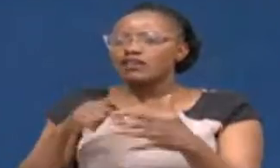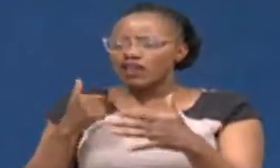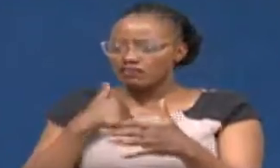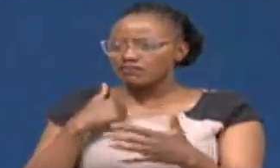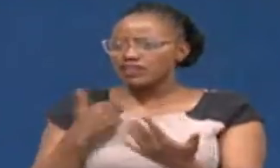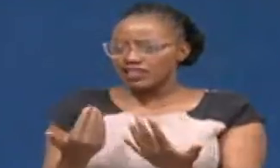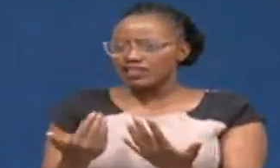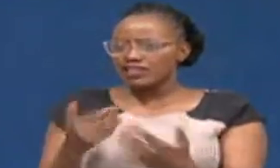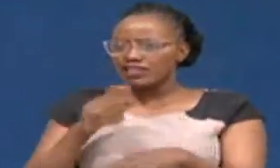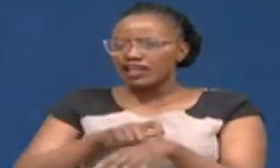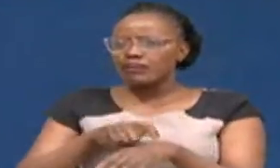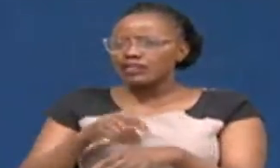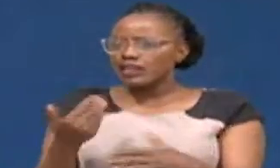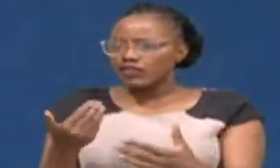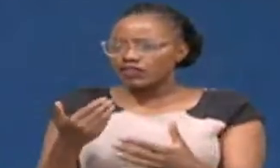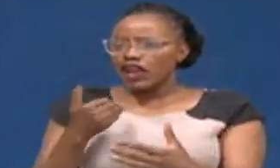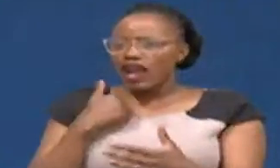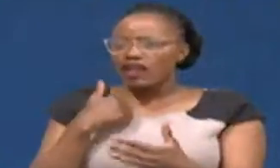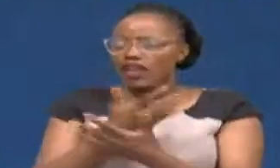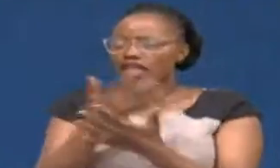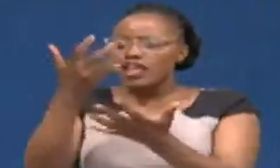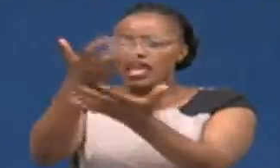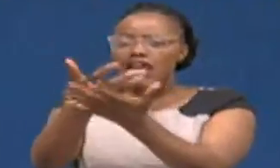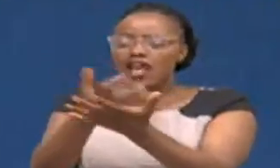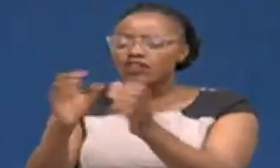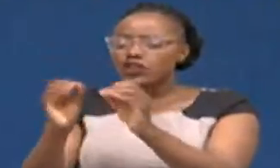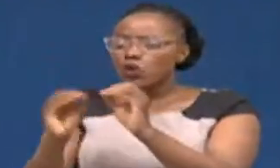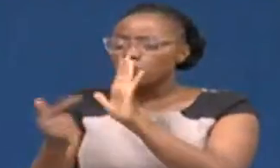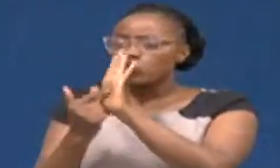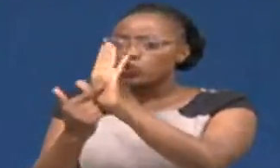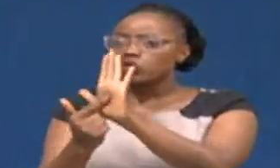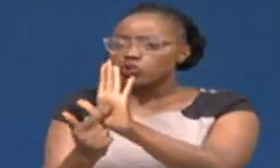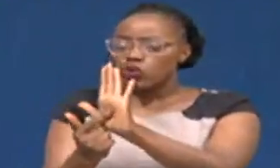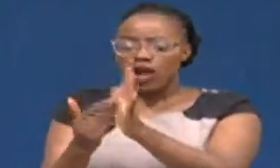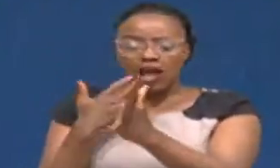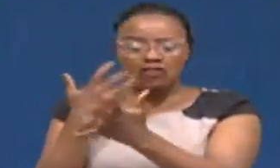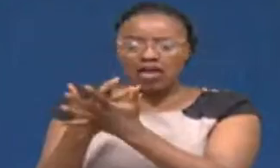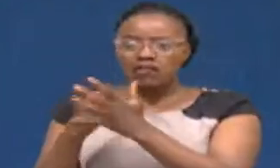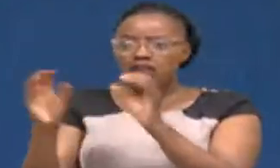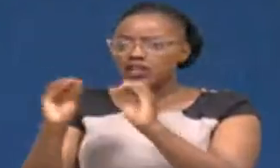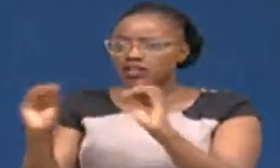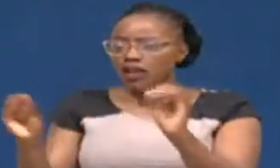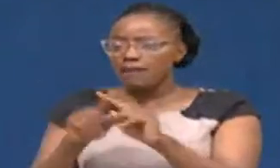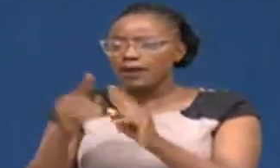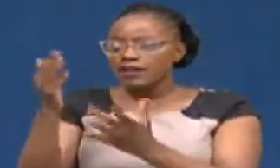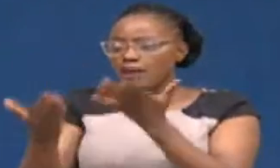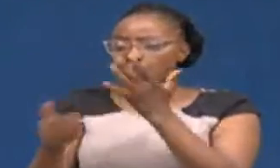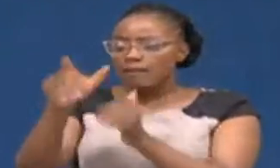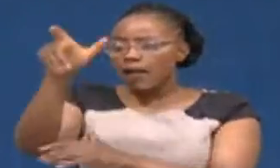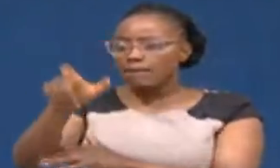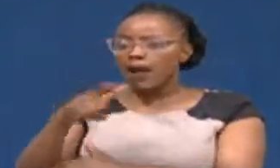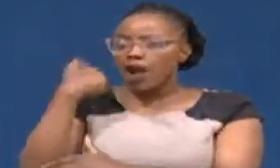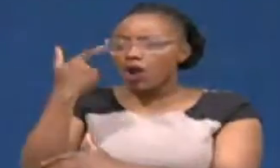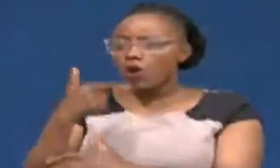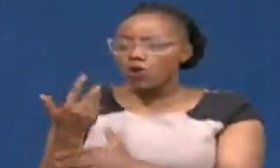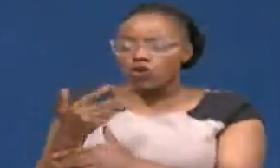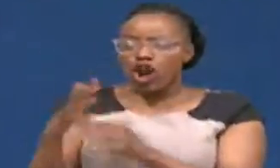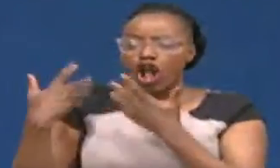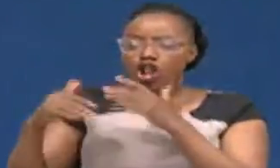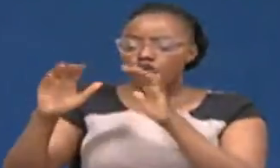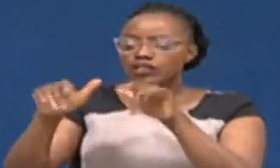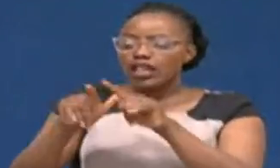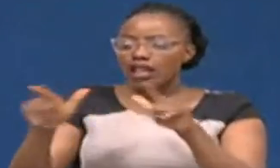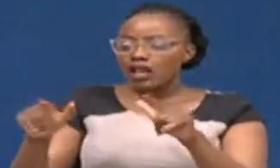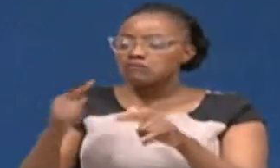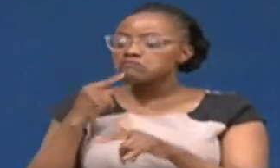was, I don't have any evidence to show it, Trevor. But maybe someone who lost their farm can show it